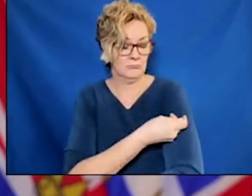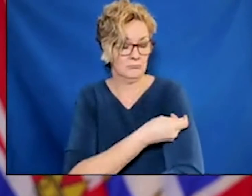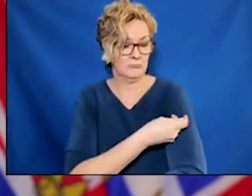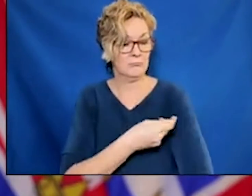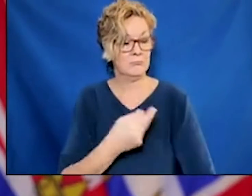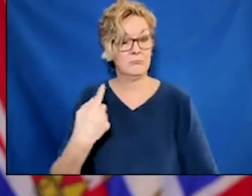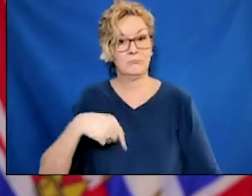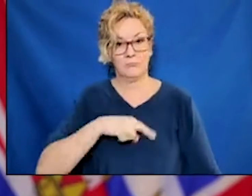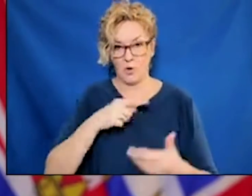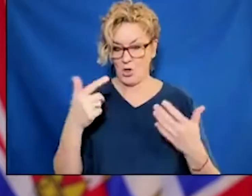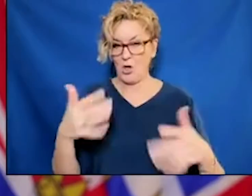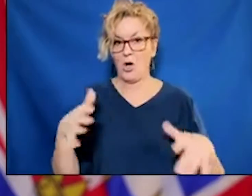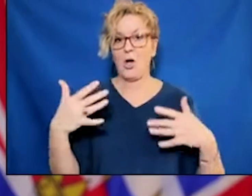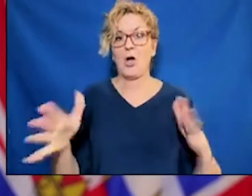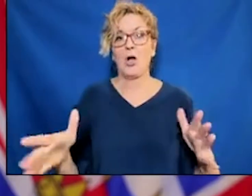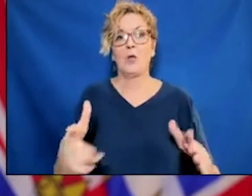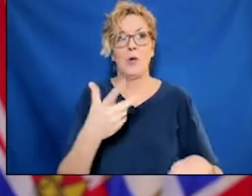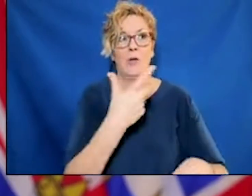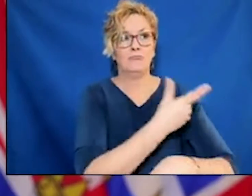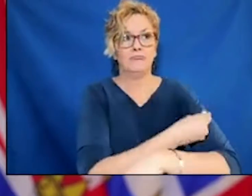December, we have provided